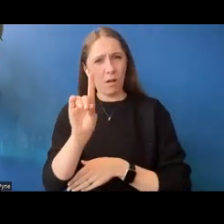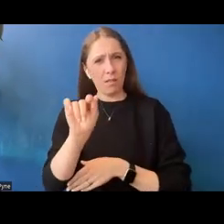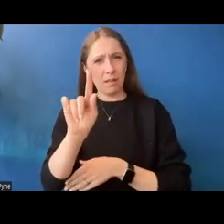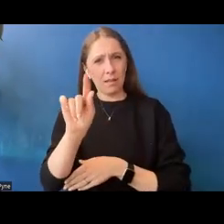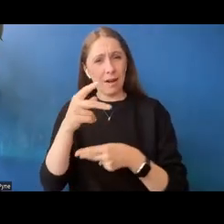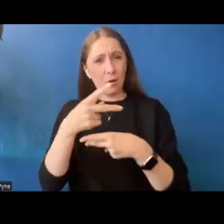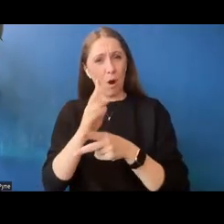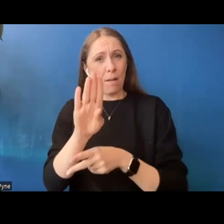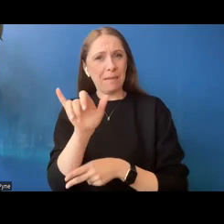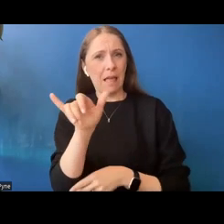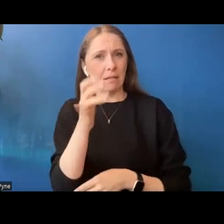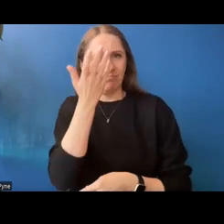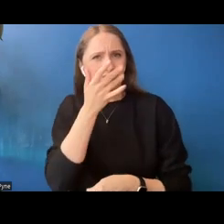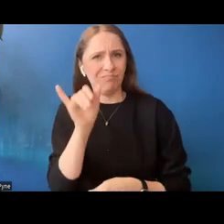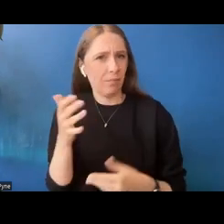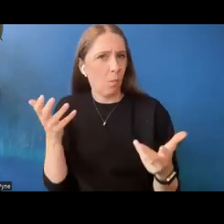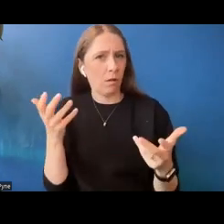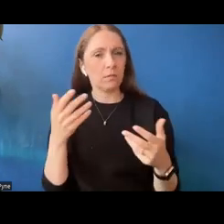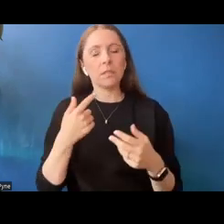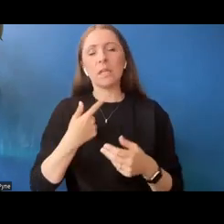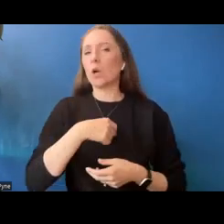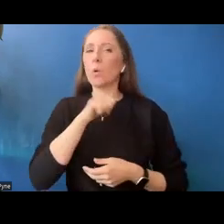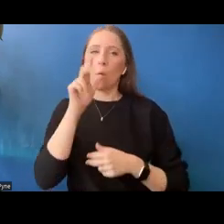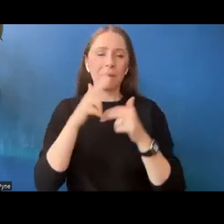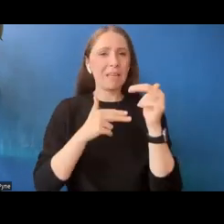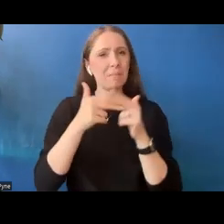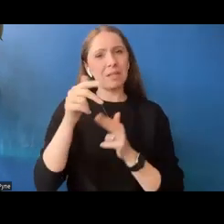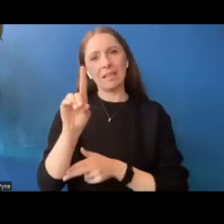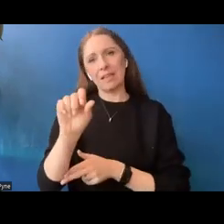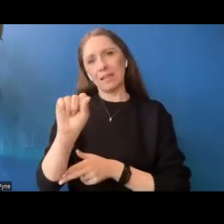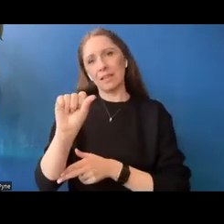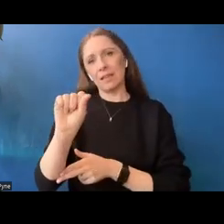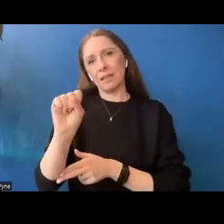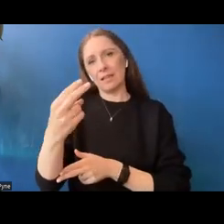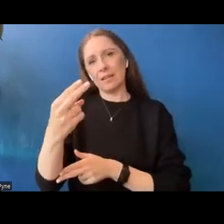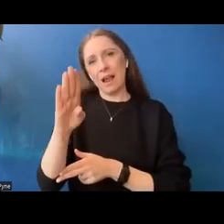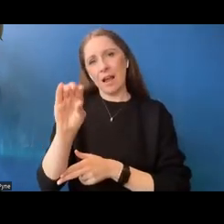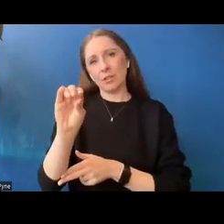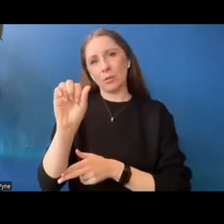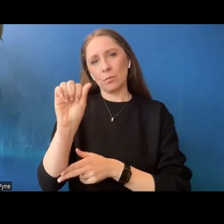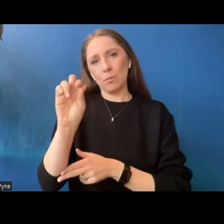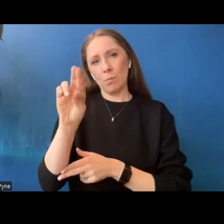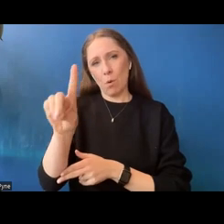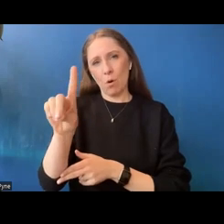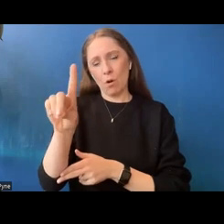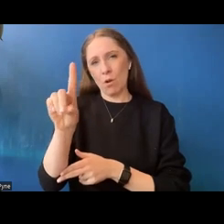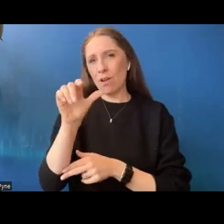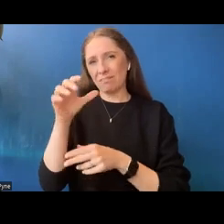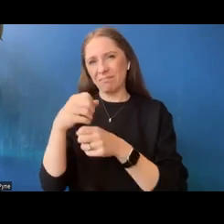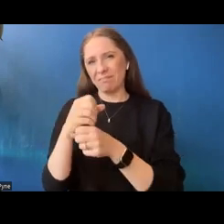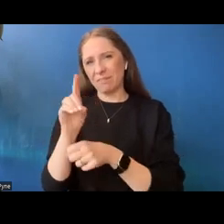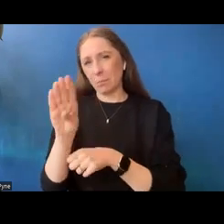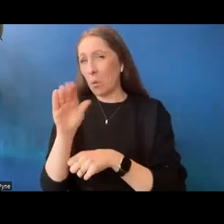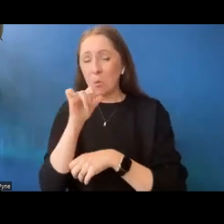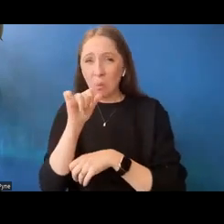like? We're not going to be building a dashboard. So a big part of the need